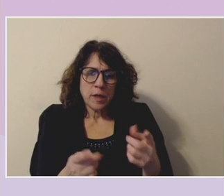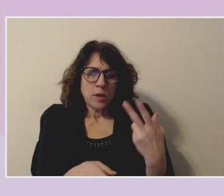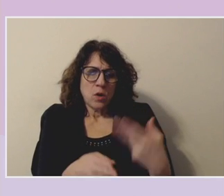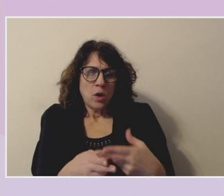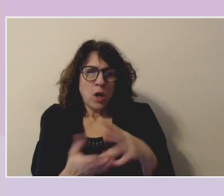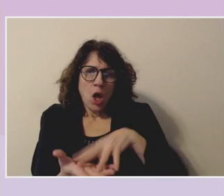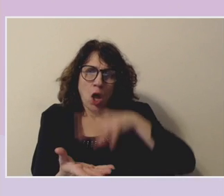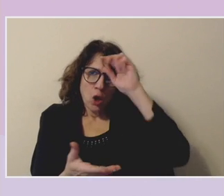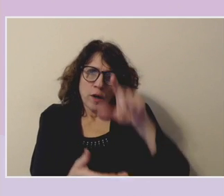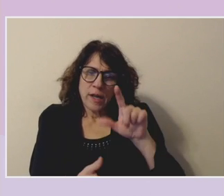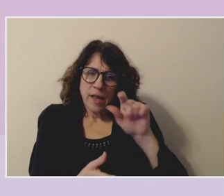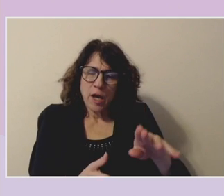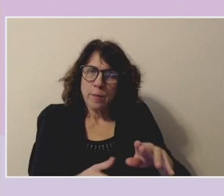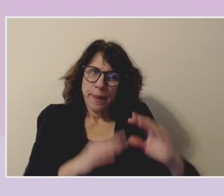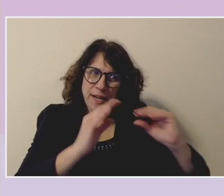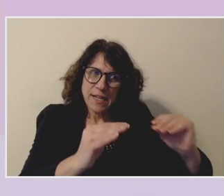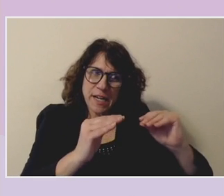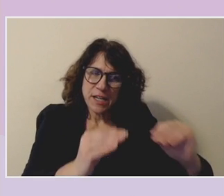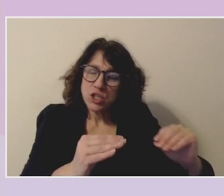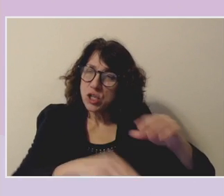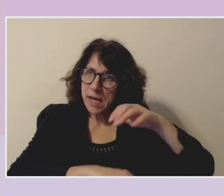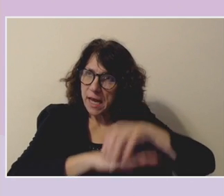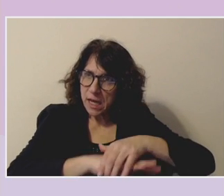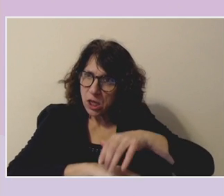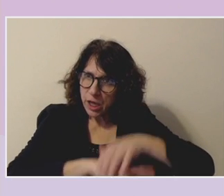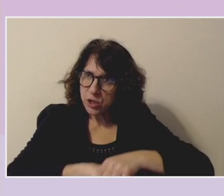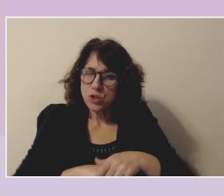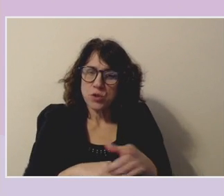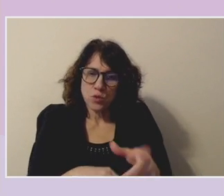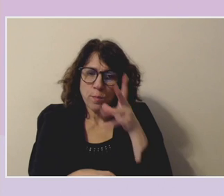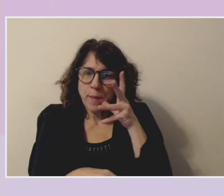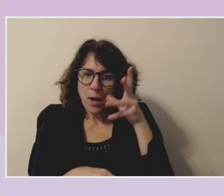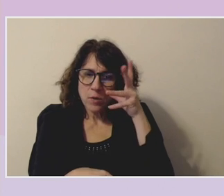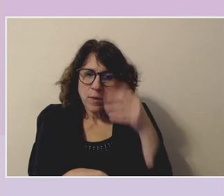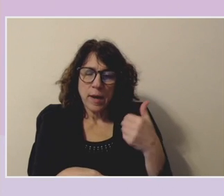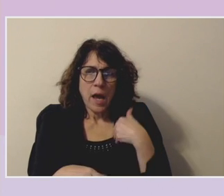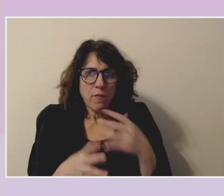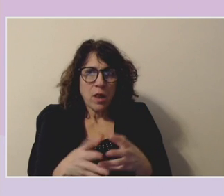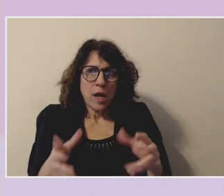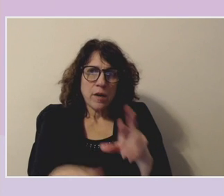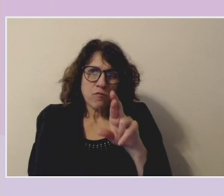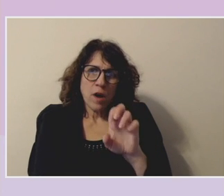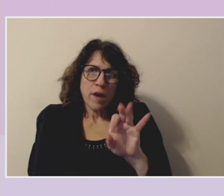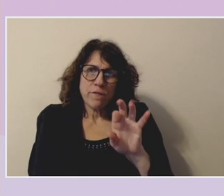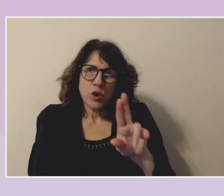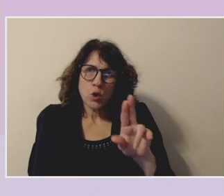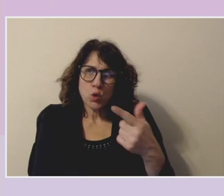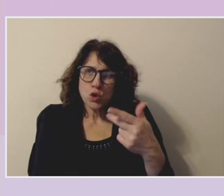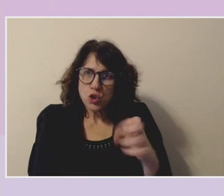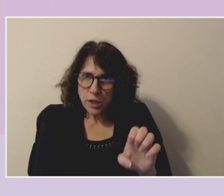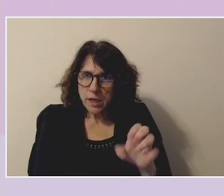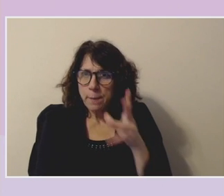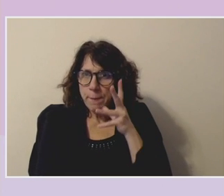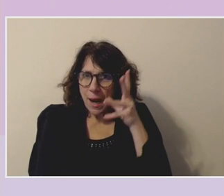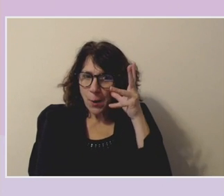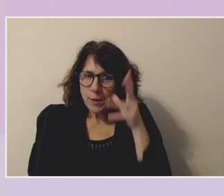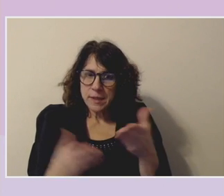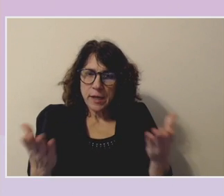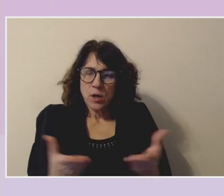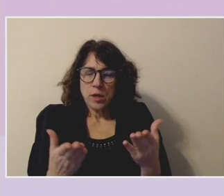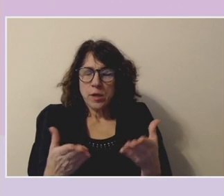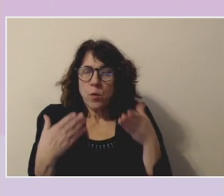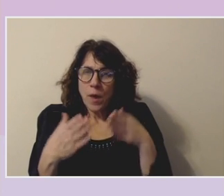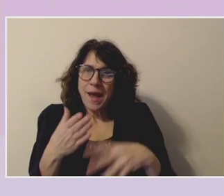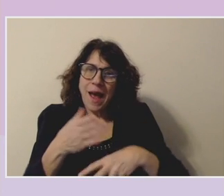parents. We have a lot of refugee families in our school district. So that has also been truly a way out of poverty for a lot of